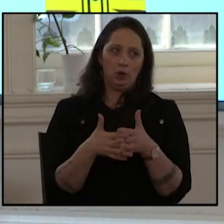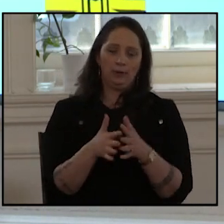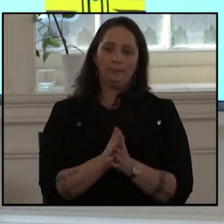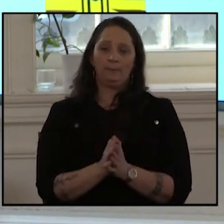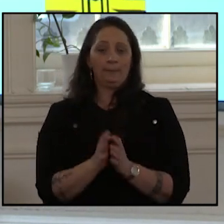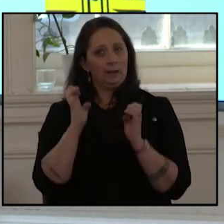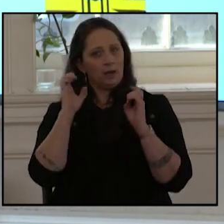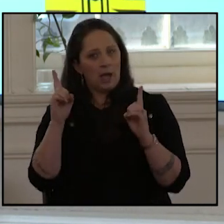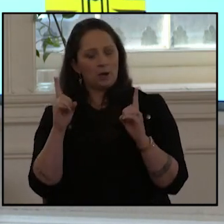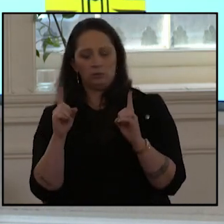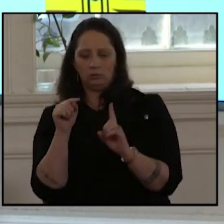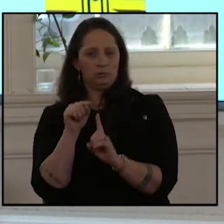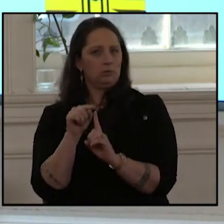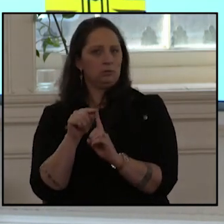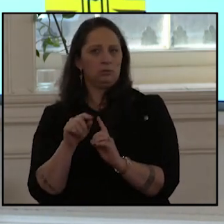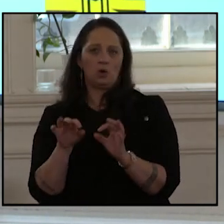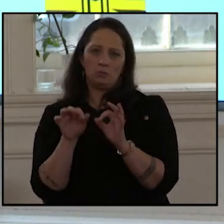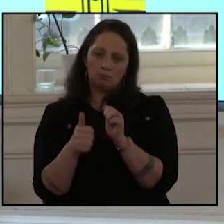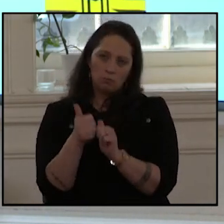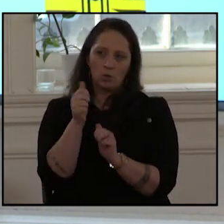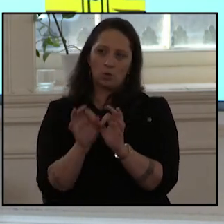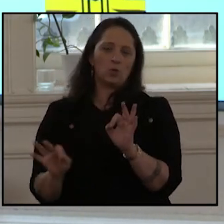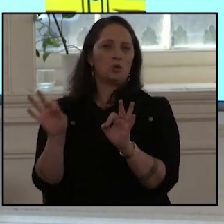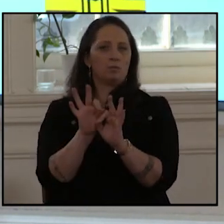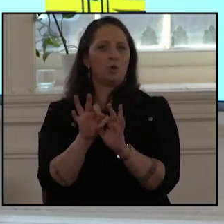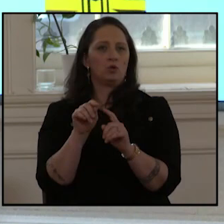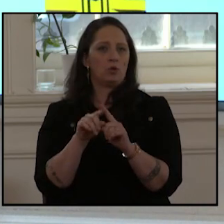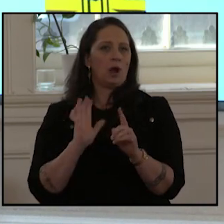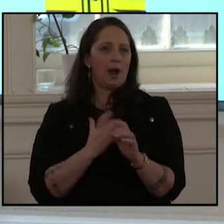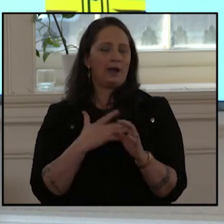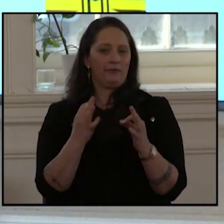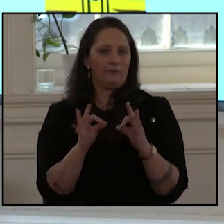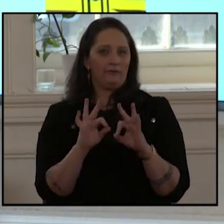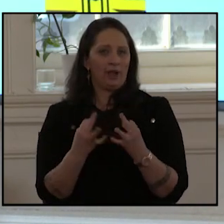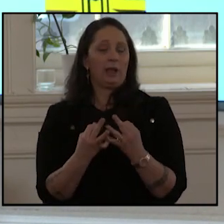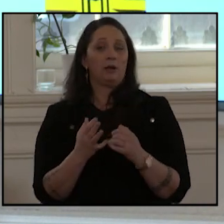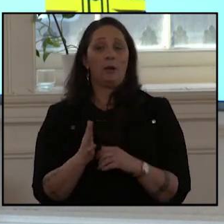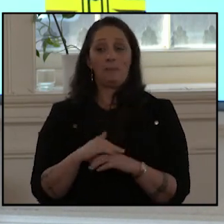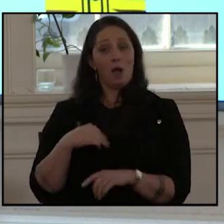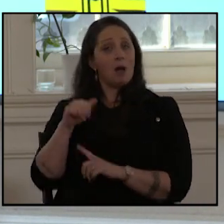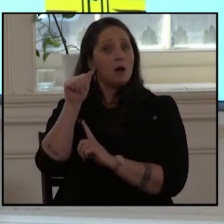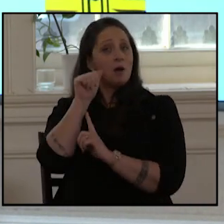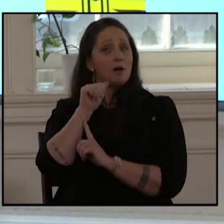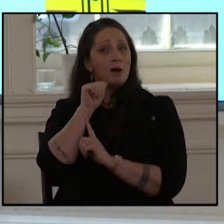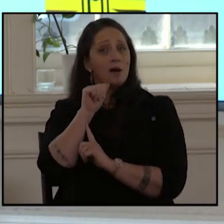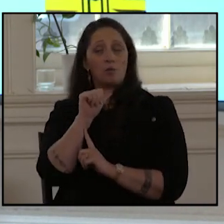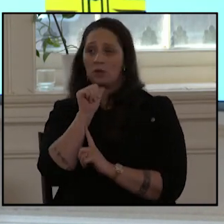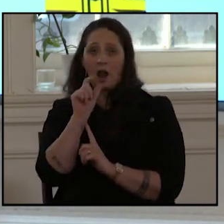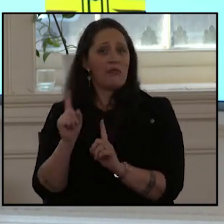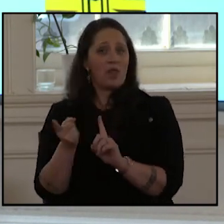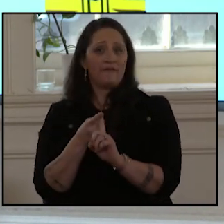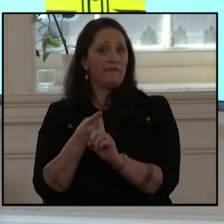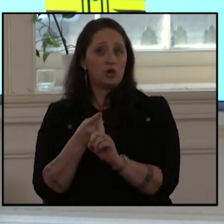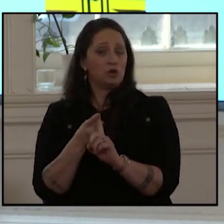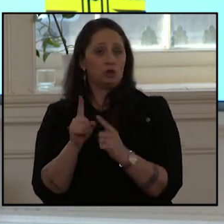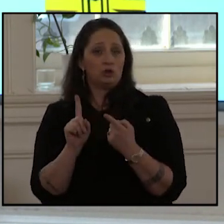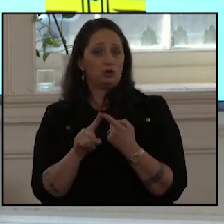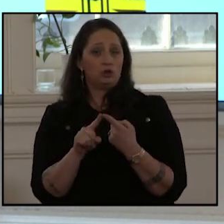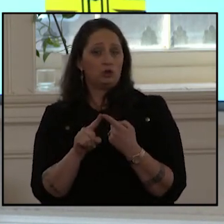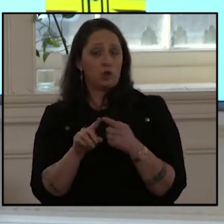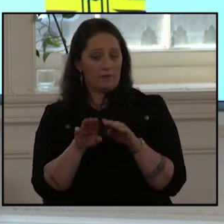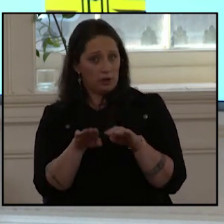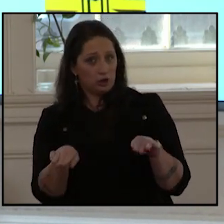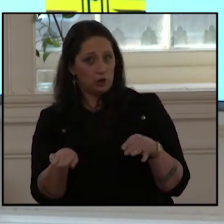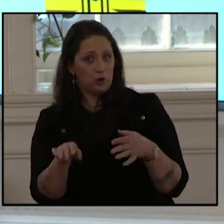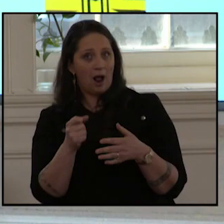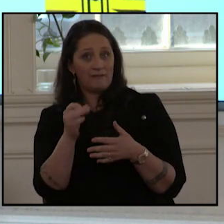So education was the most, again, the most important thing. My aunt actually was not the first of the